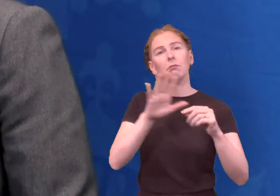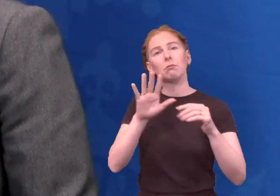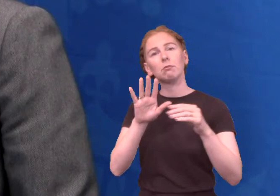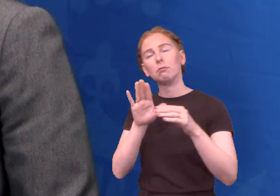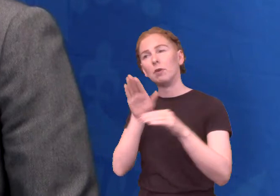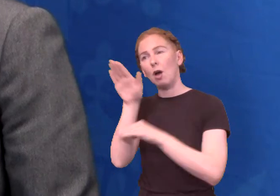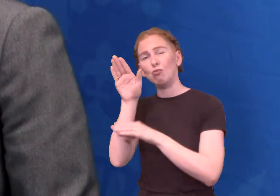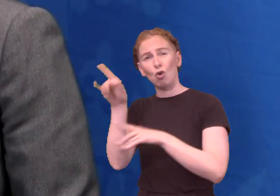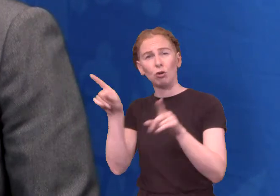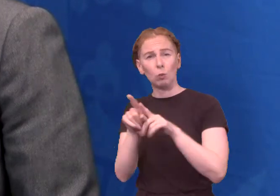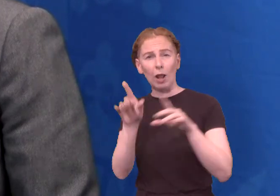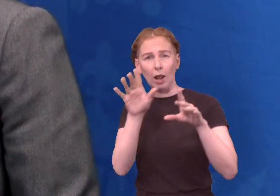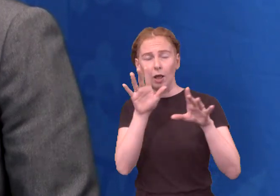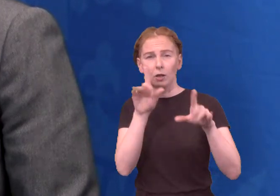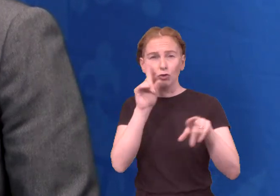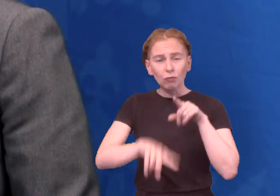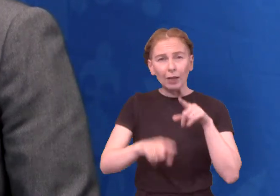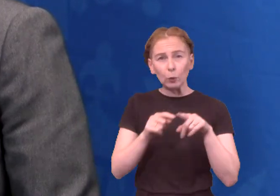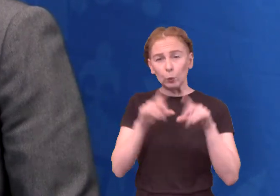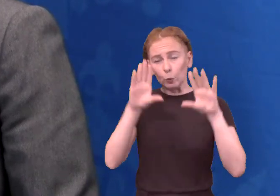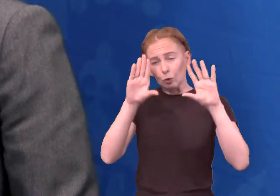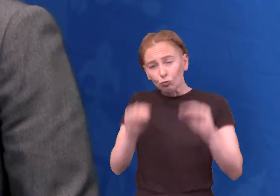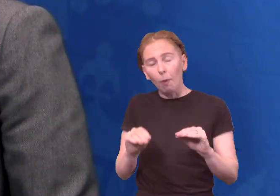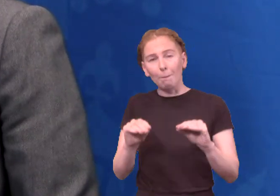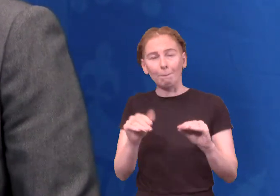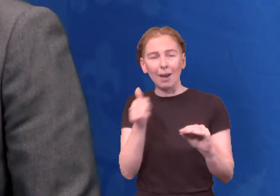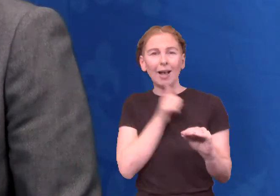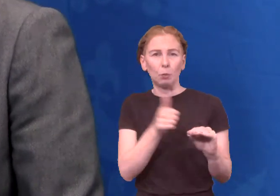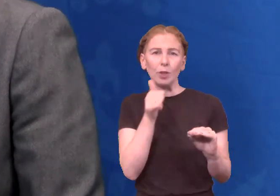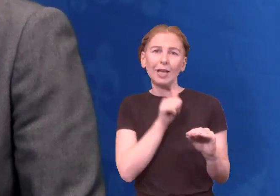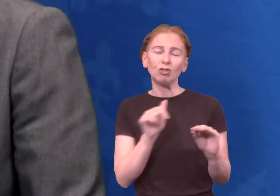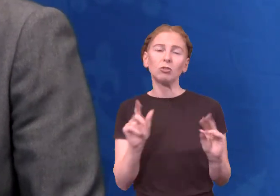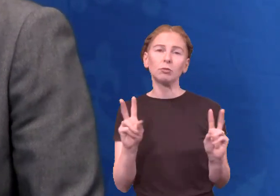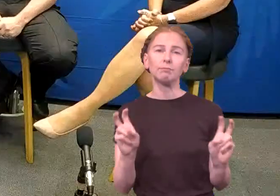stop exploitation where we can. So